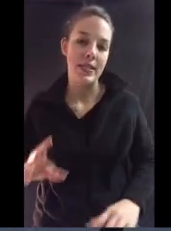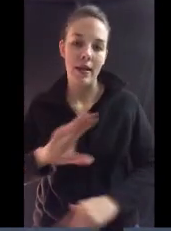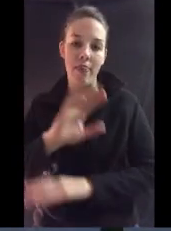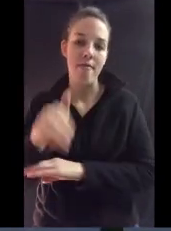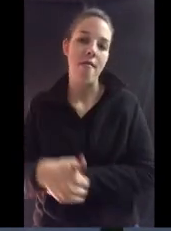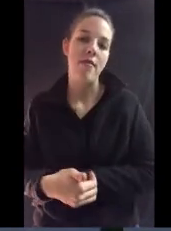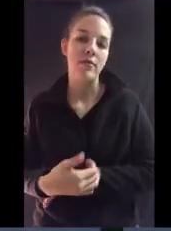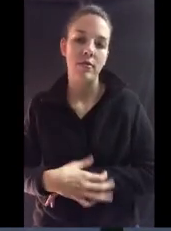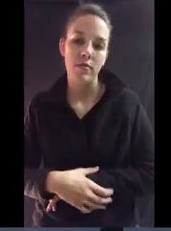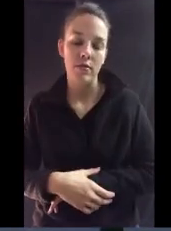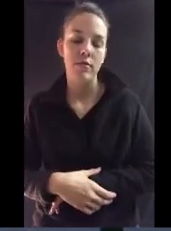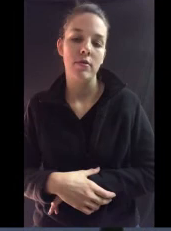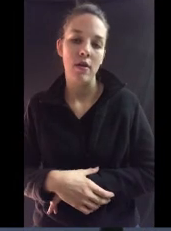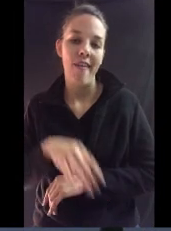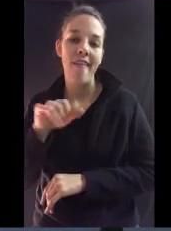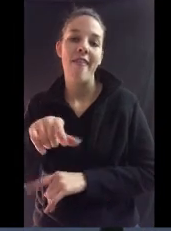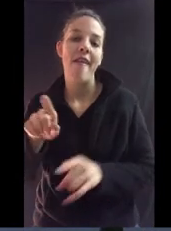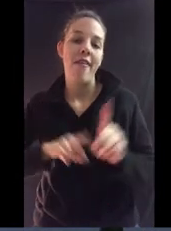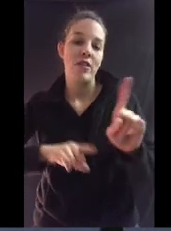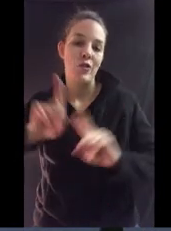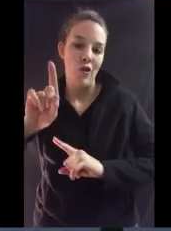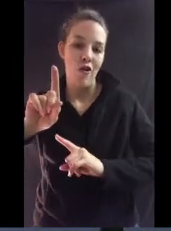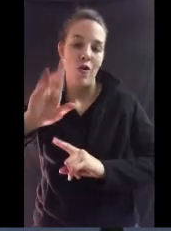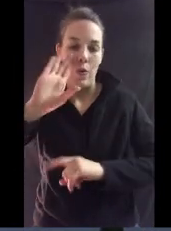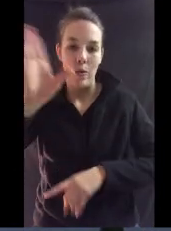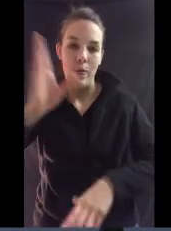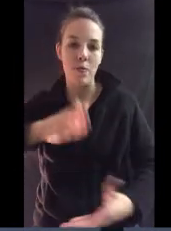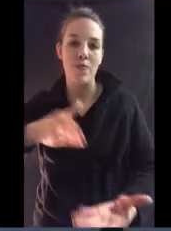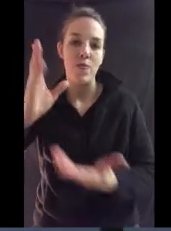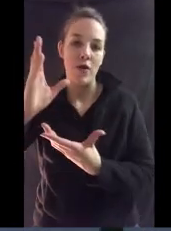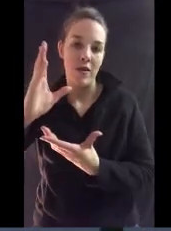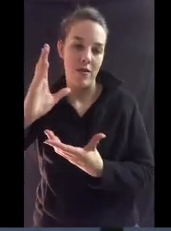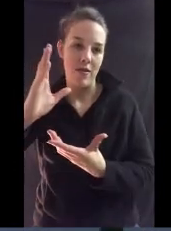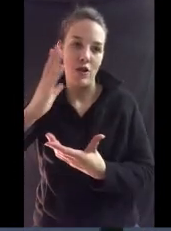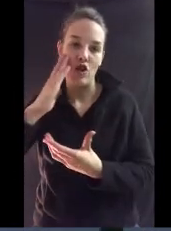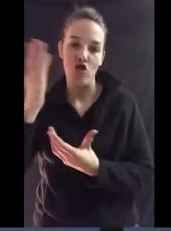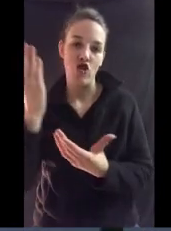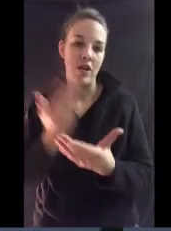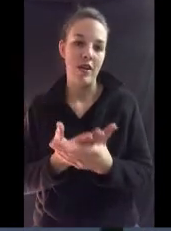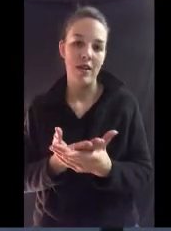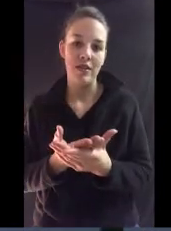that's dancing in the night, and that star is